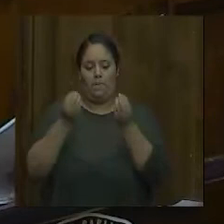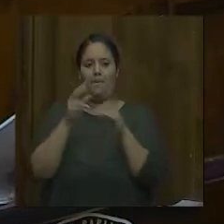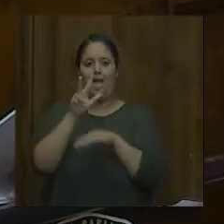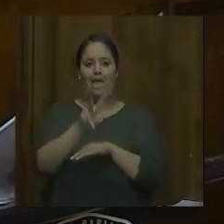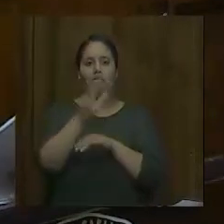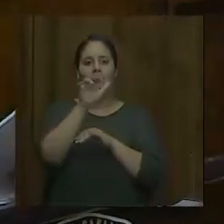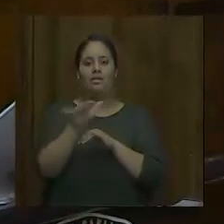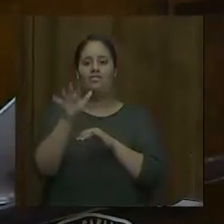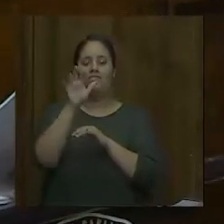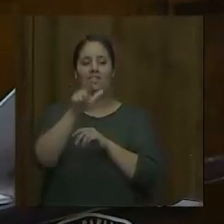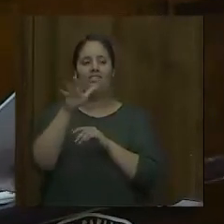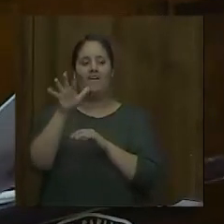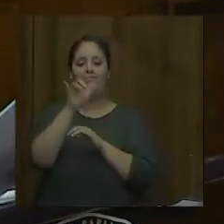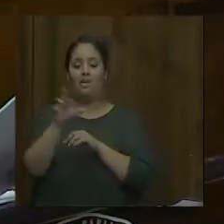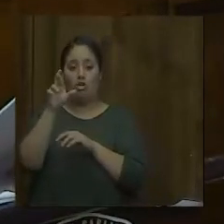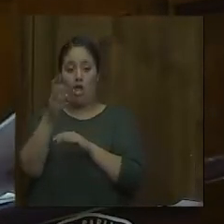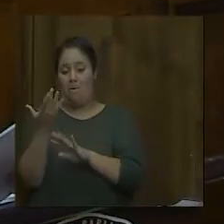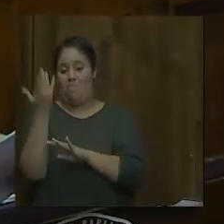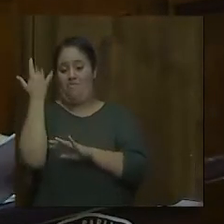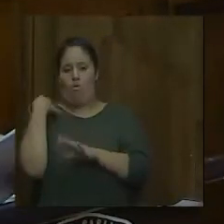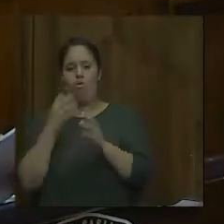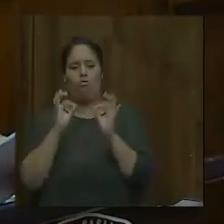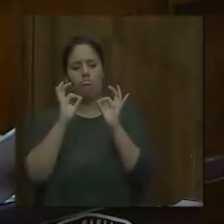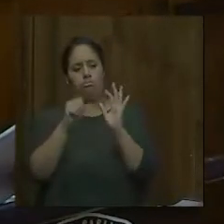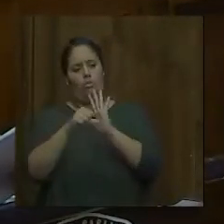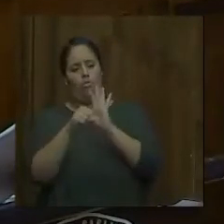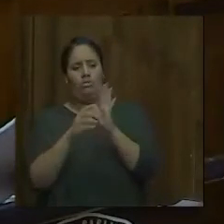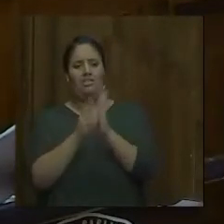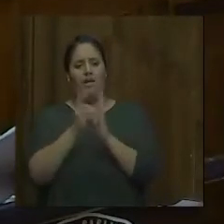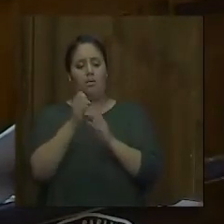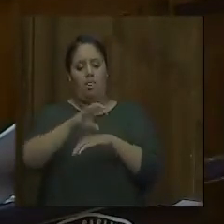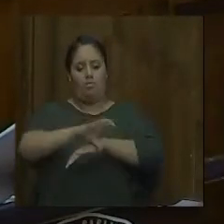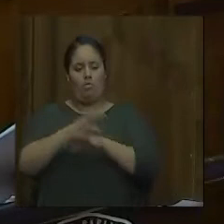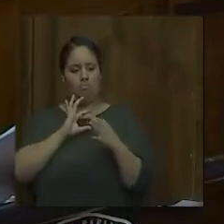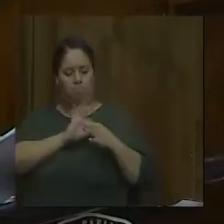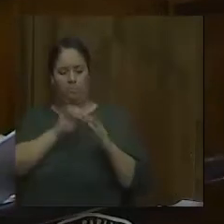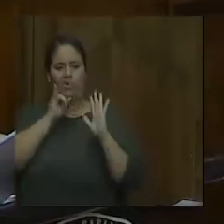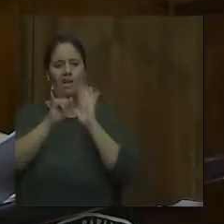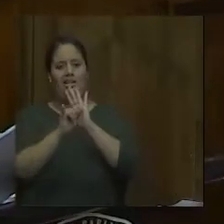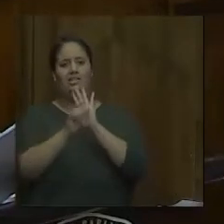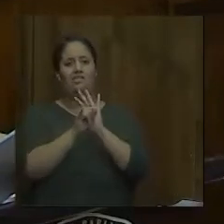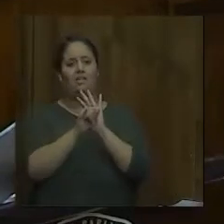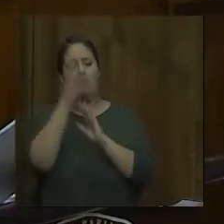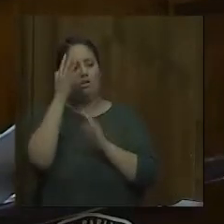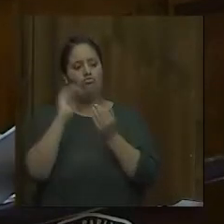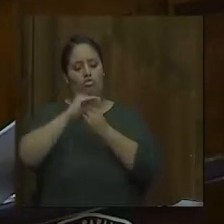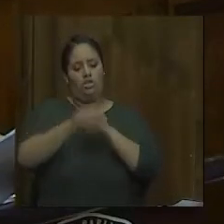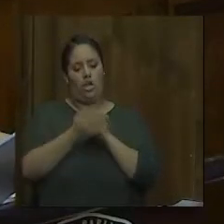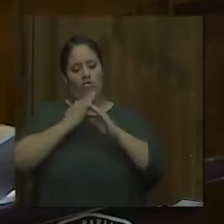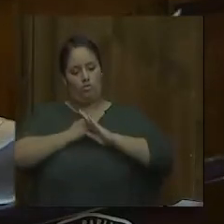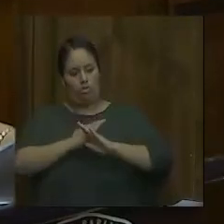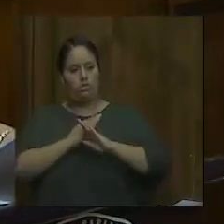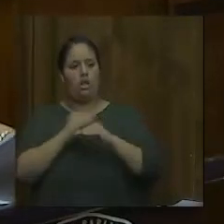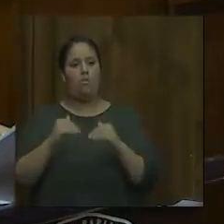R8,705,000. In the past financial year, there has been significant developments in the province's commitment to identify, conserve, protect and promote